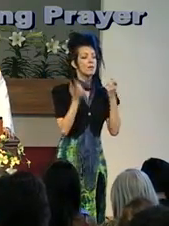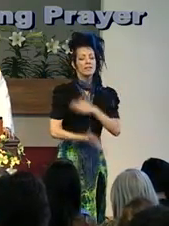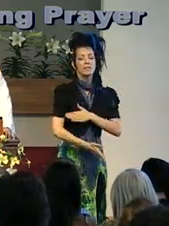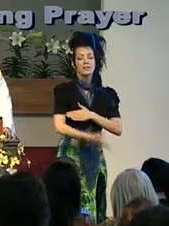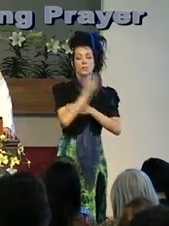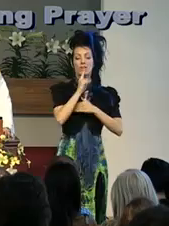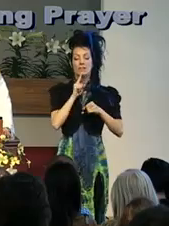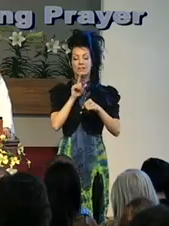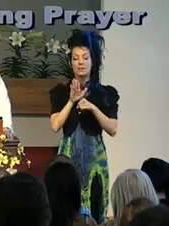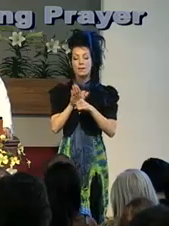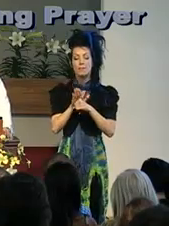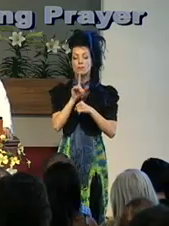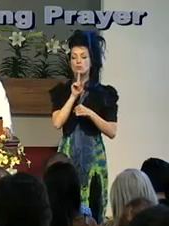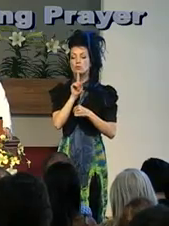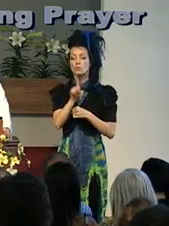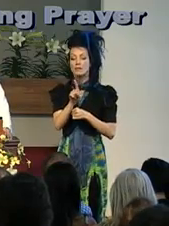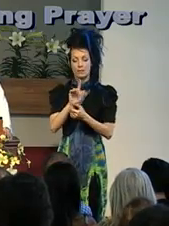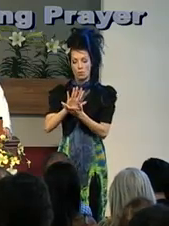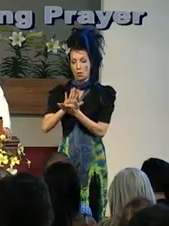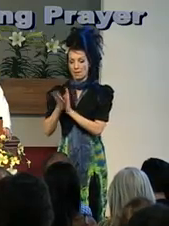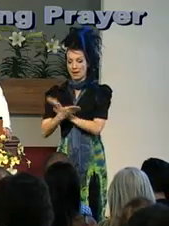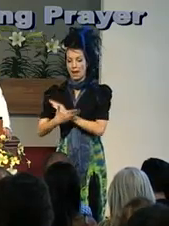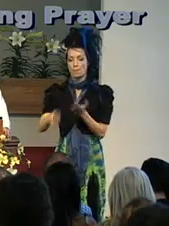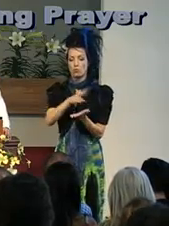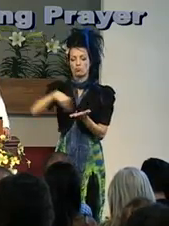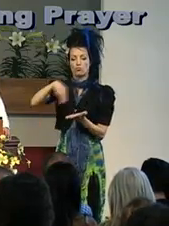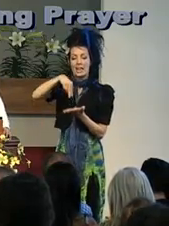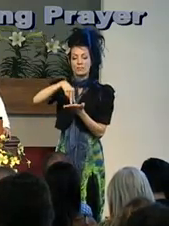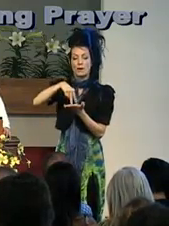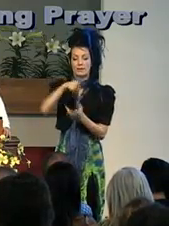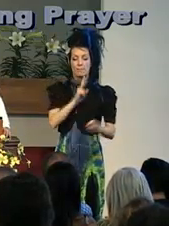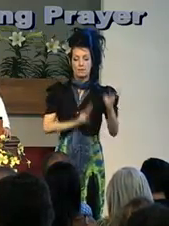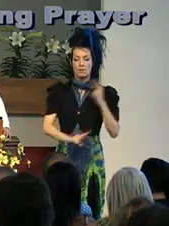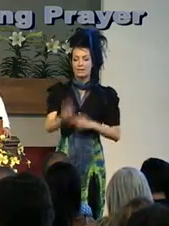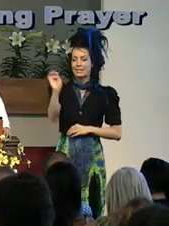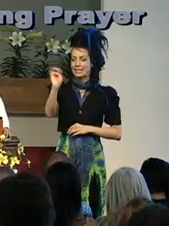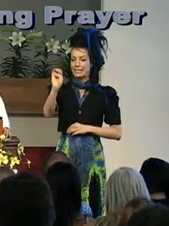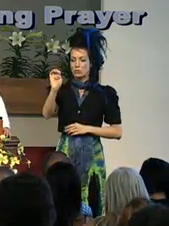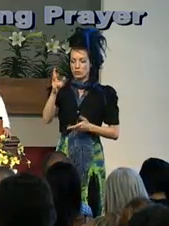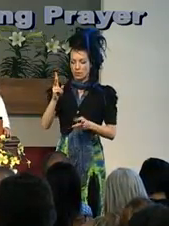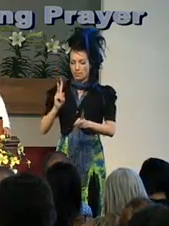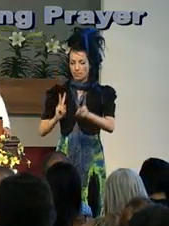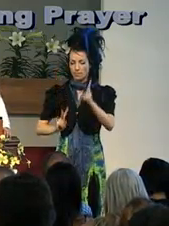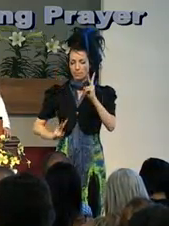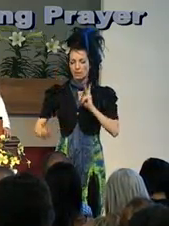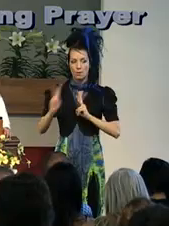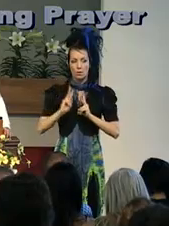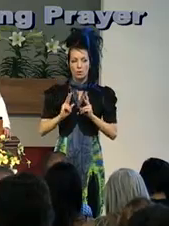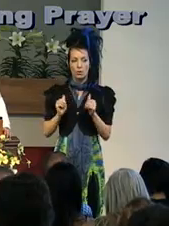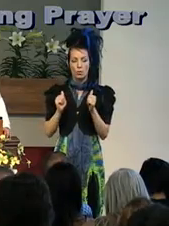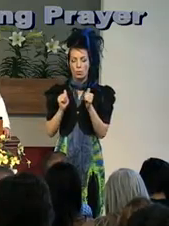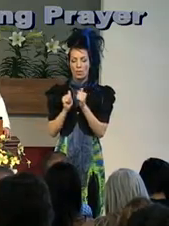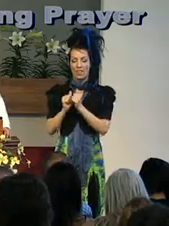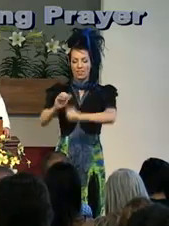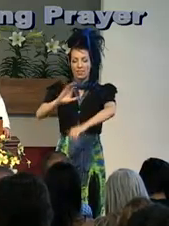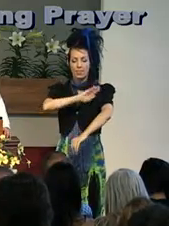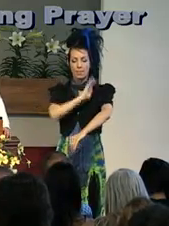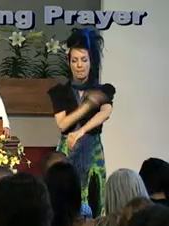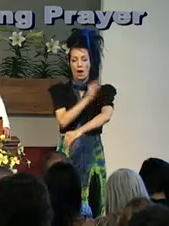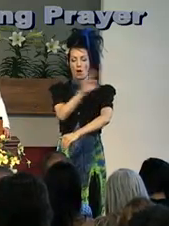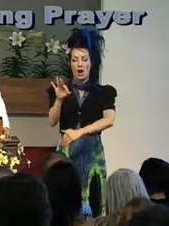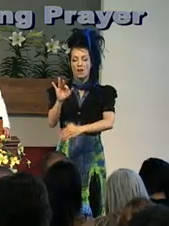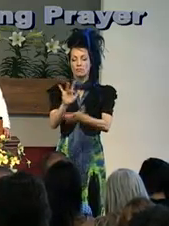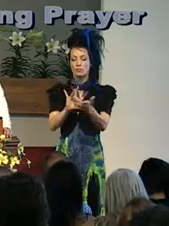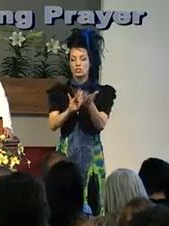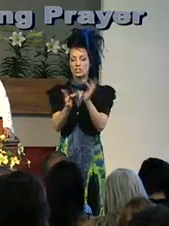commitment to be a resurrected people, an Easter people, with the power of Jesus. We pray all